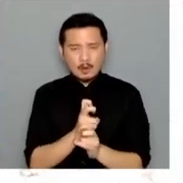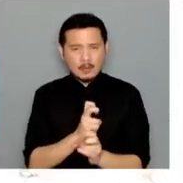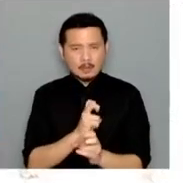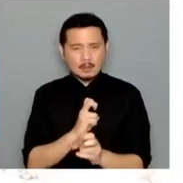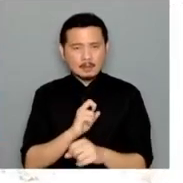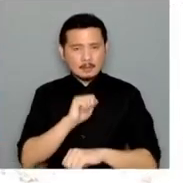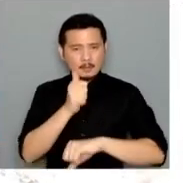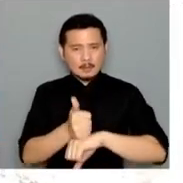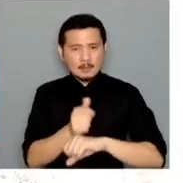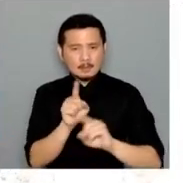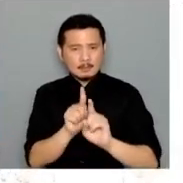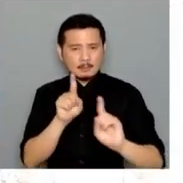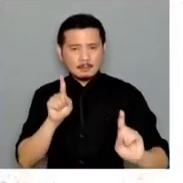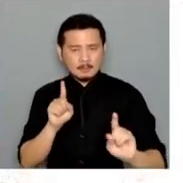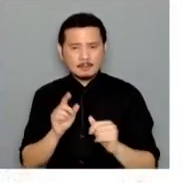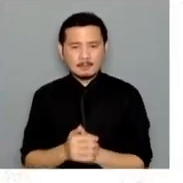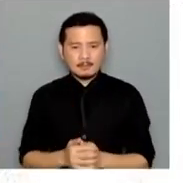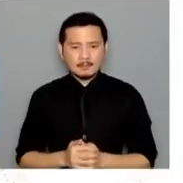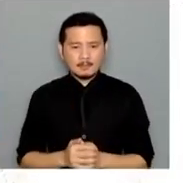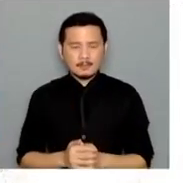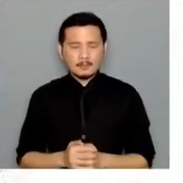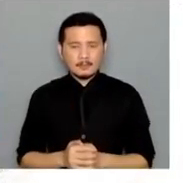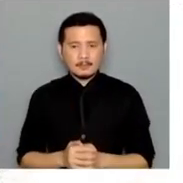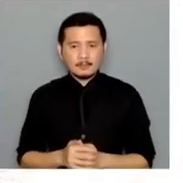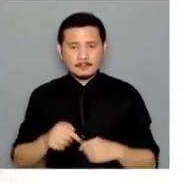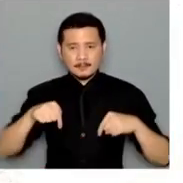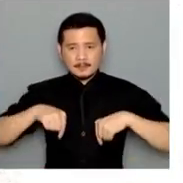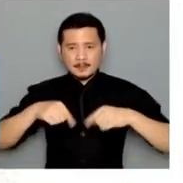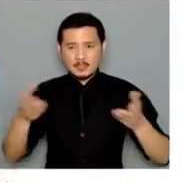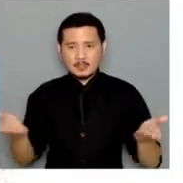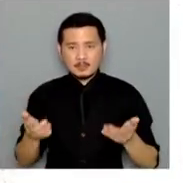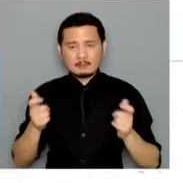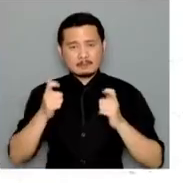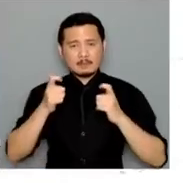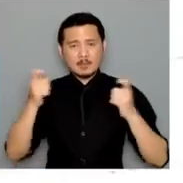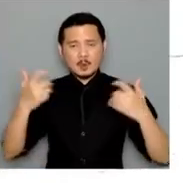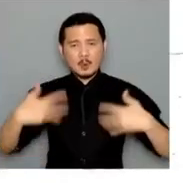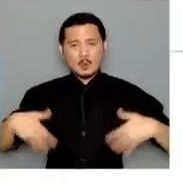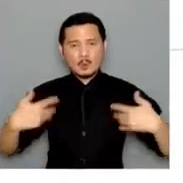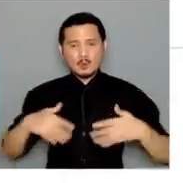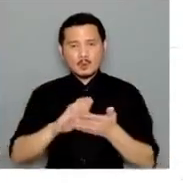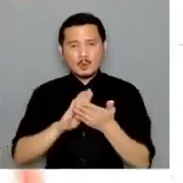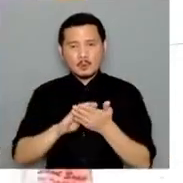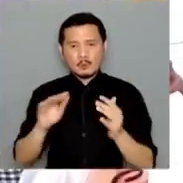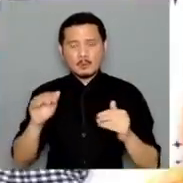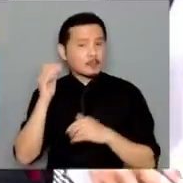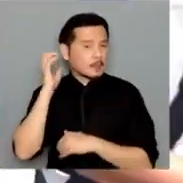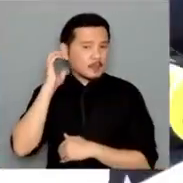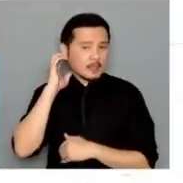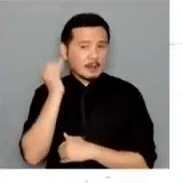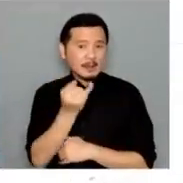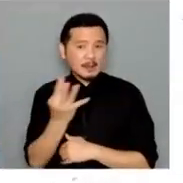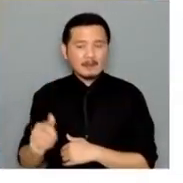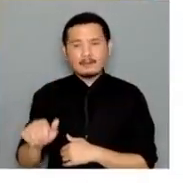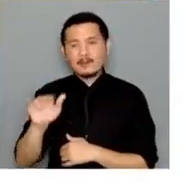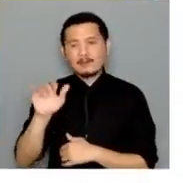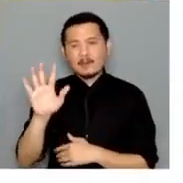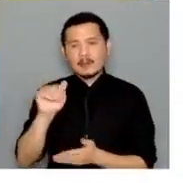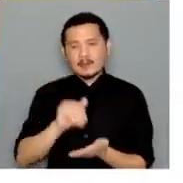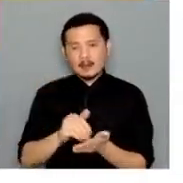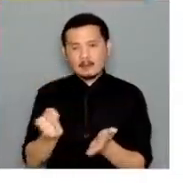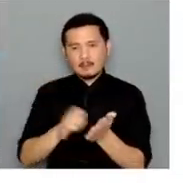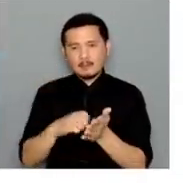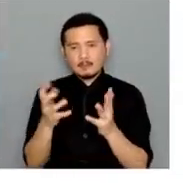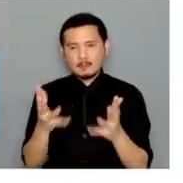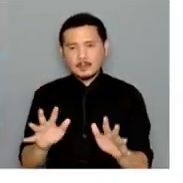this kind of situation. This is actually the biggest school here in Mindanao with over 15,000 enrollees this year. Carmina? All right,